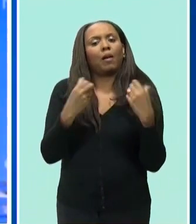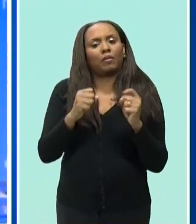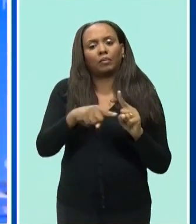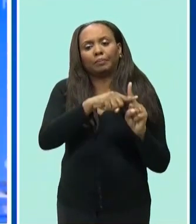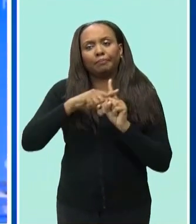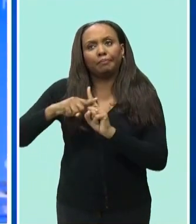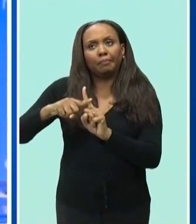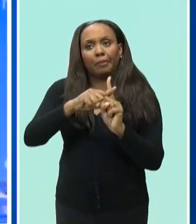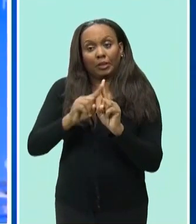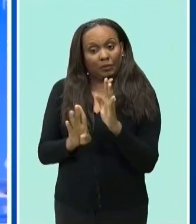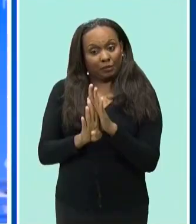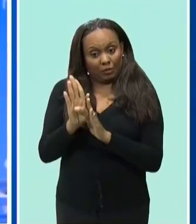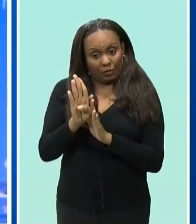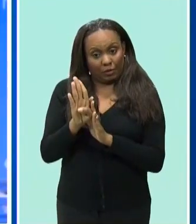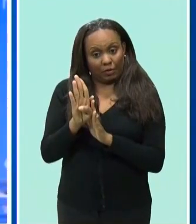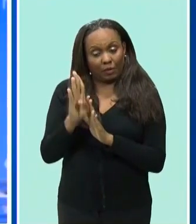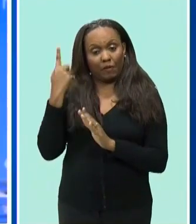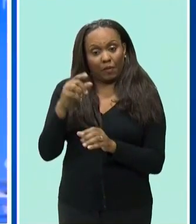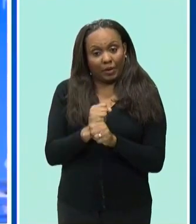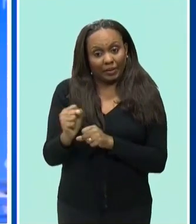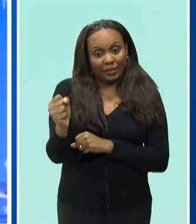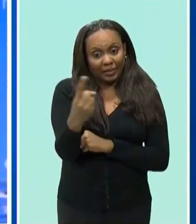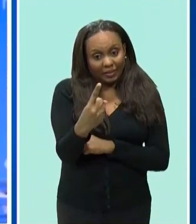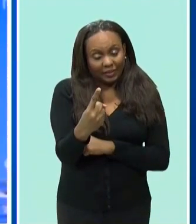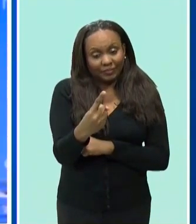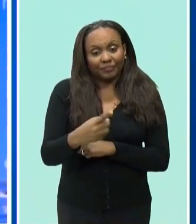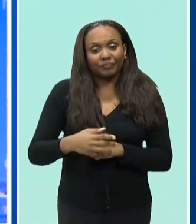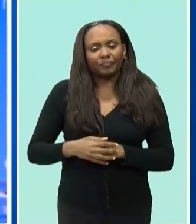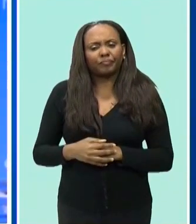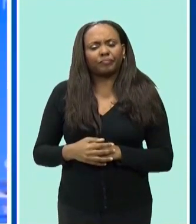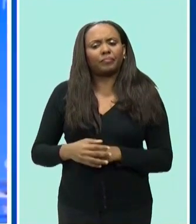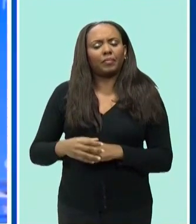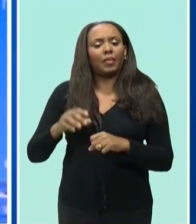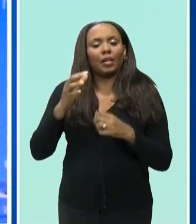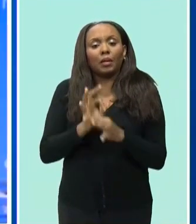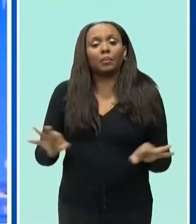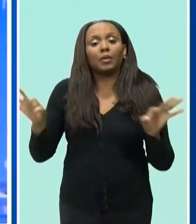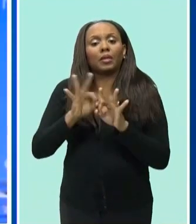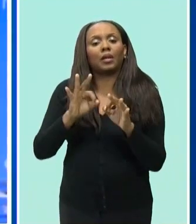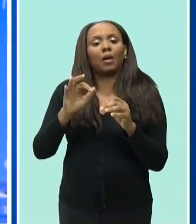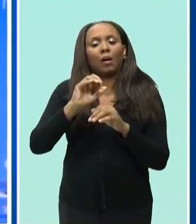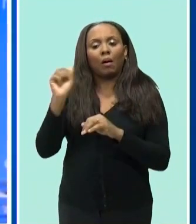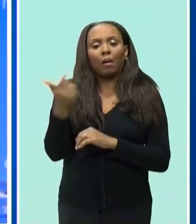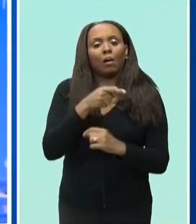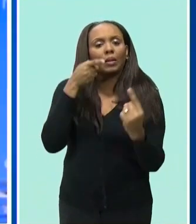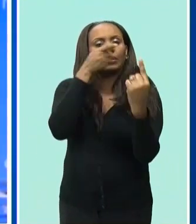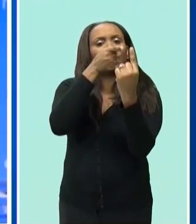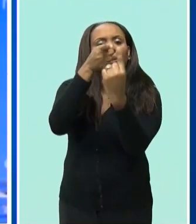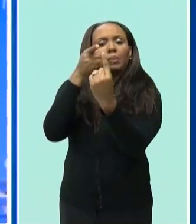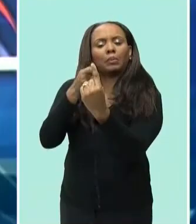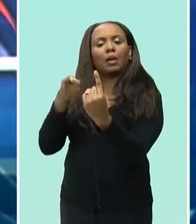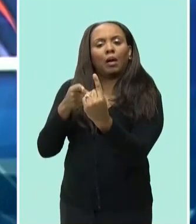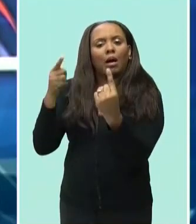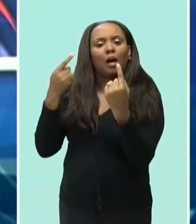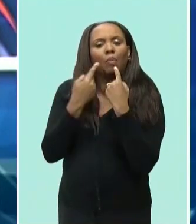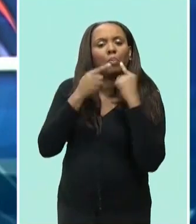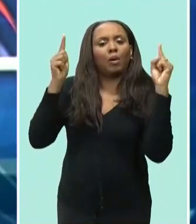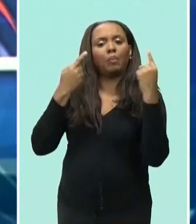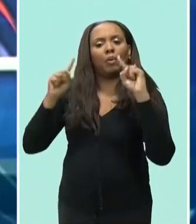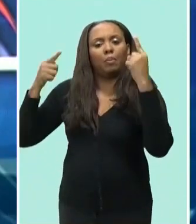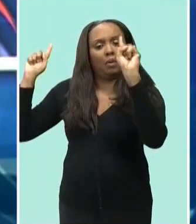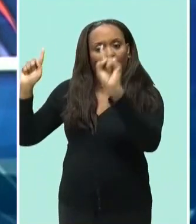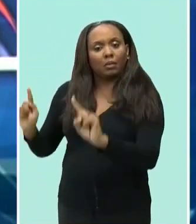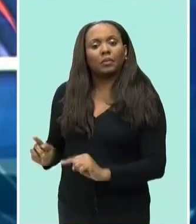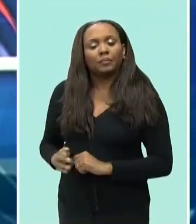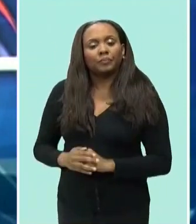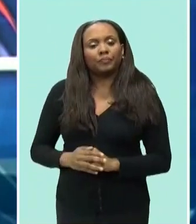positive growth in 2020, that the targets are met and the reforms are steadily implemented. And Ms.